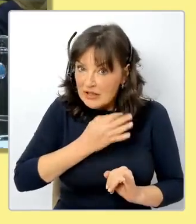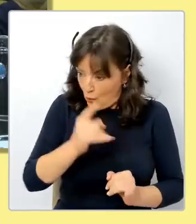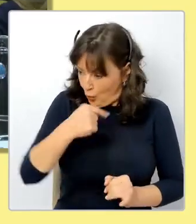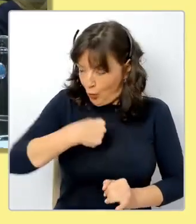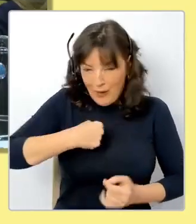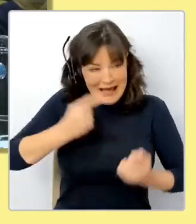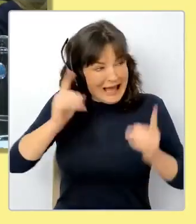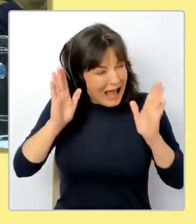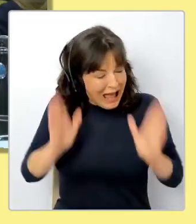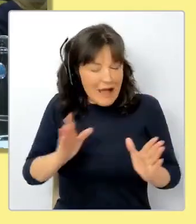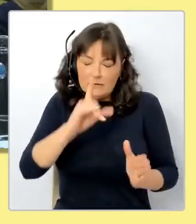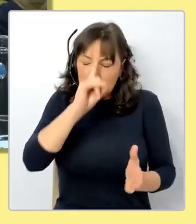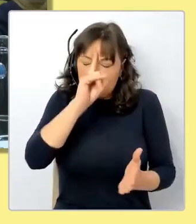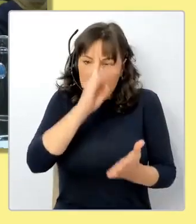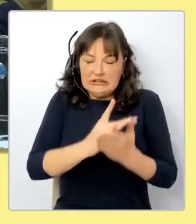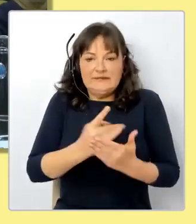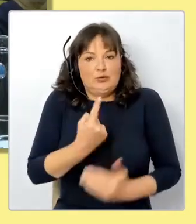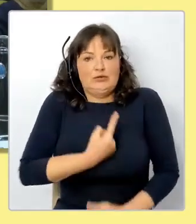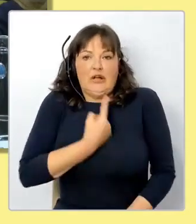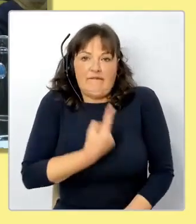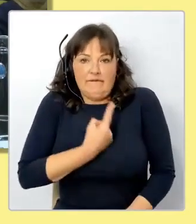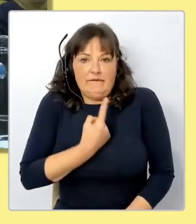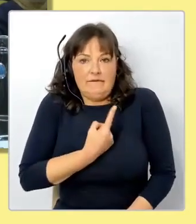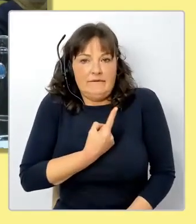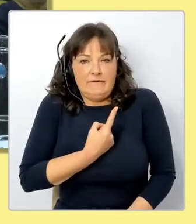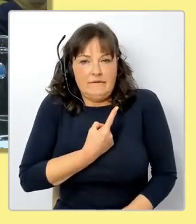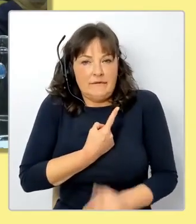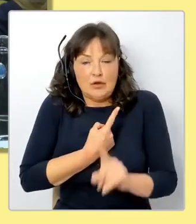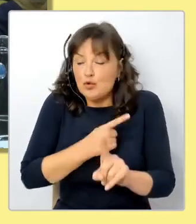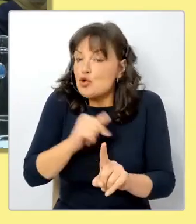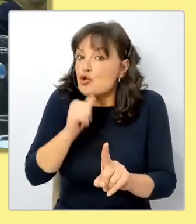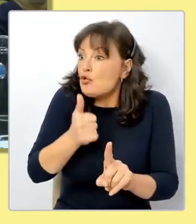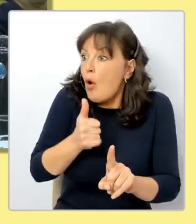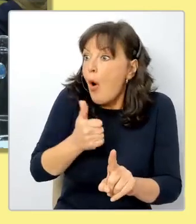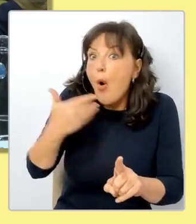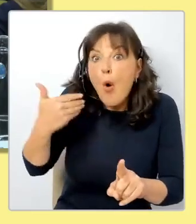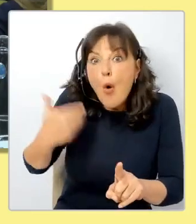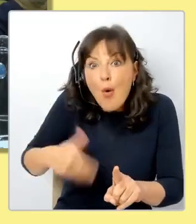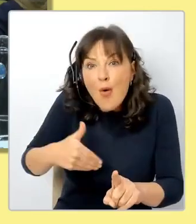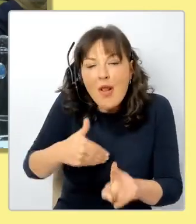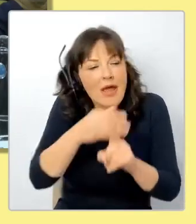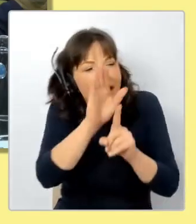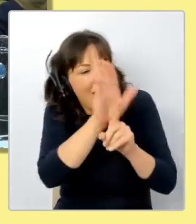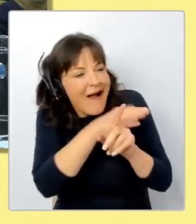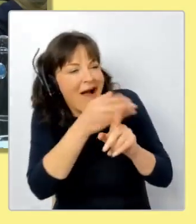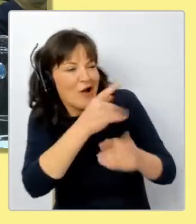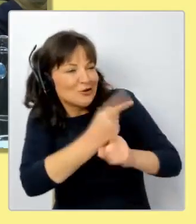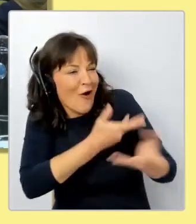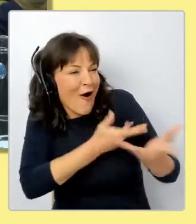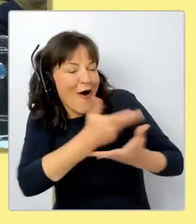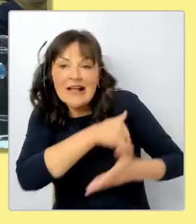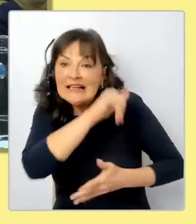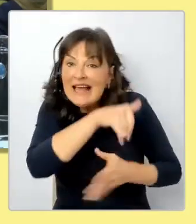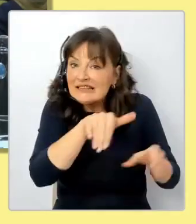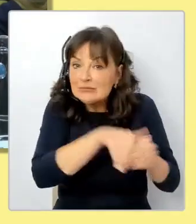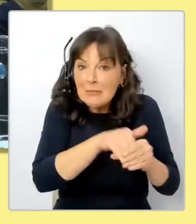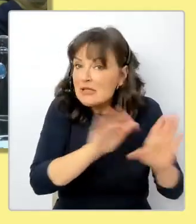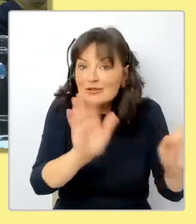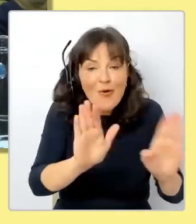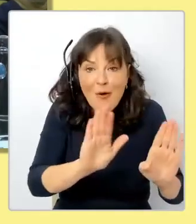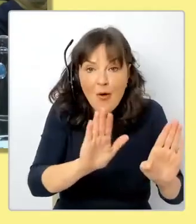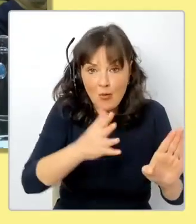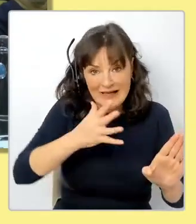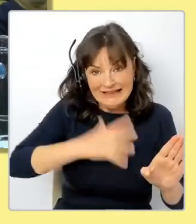self-belief, but it's about not just persuading those who already believe in Scotland to vote for independence. It's